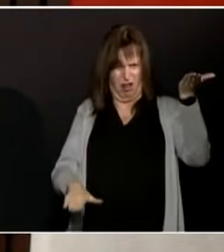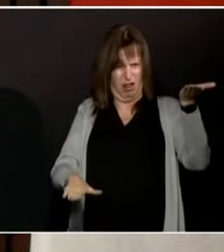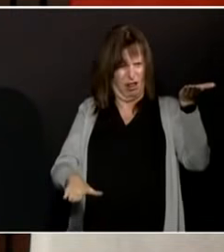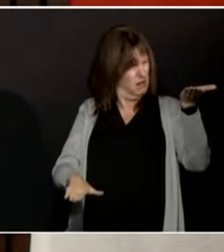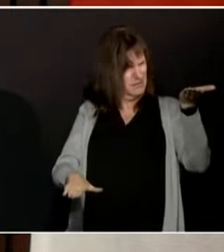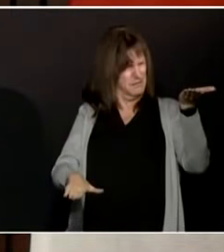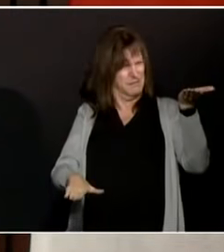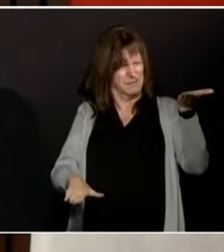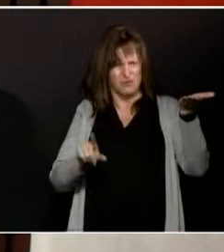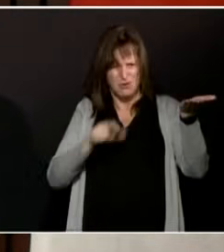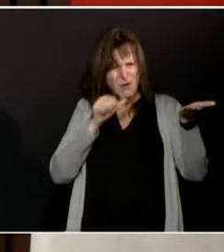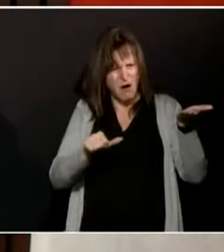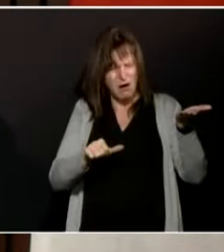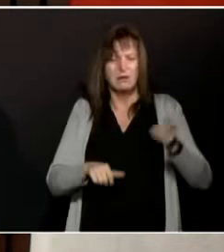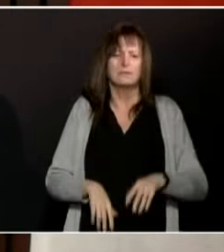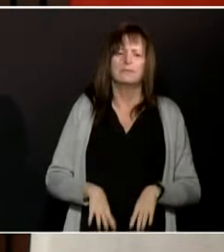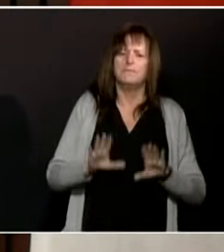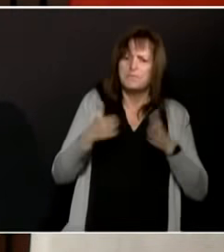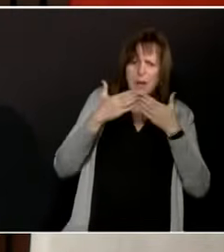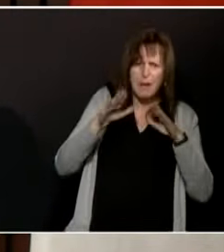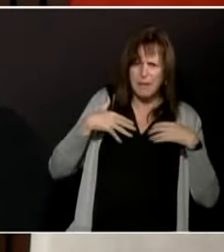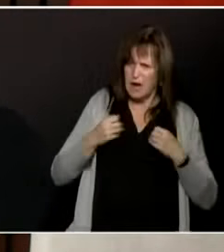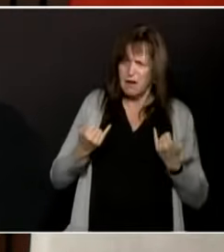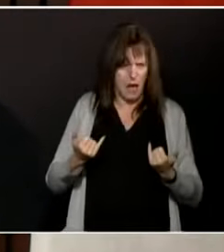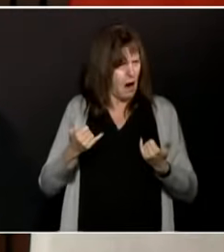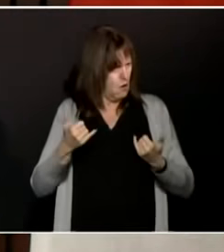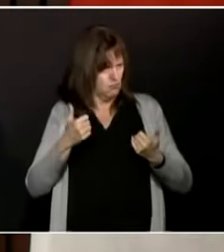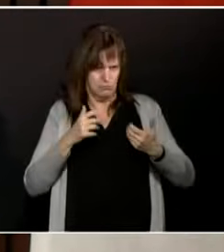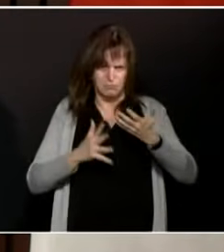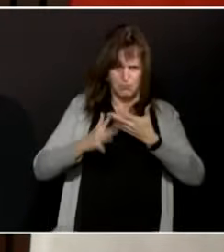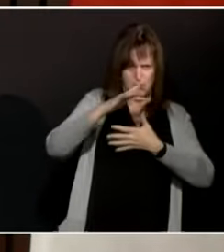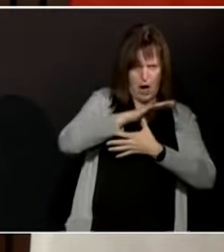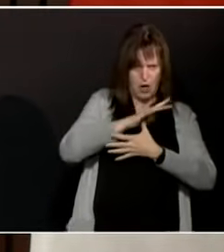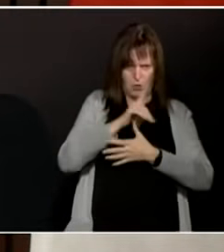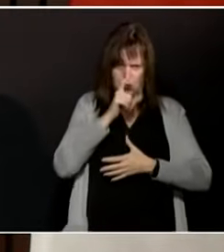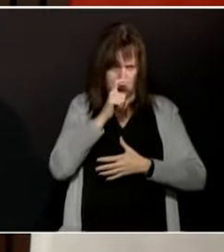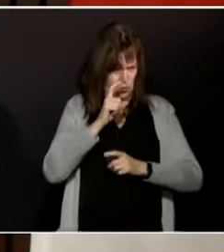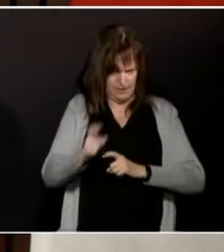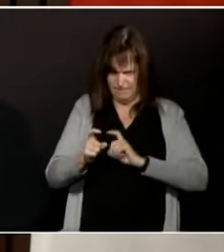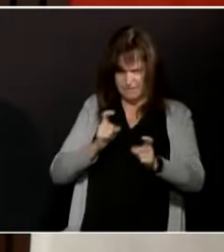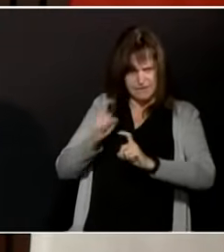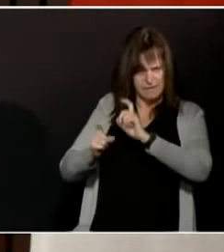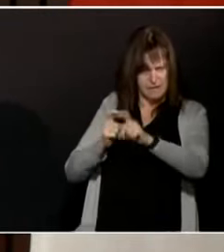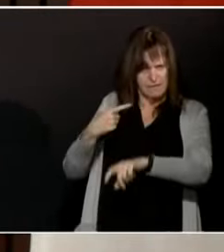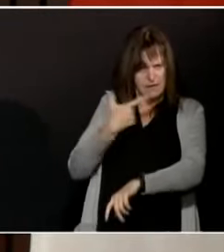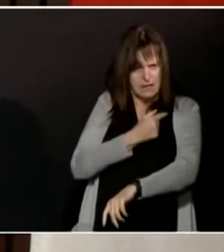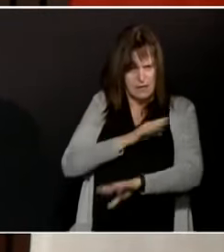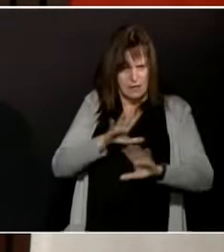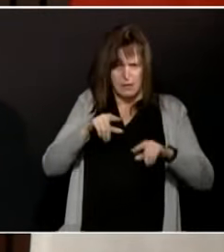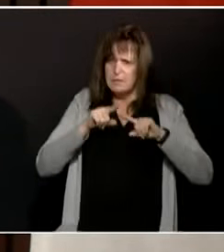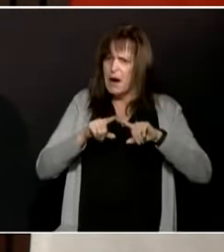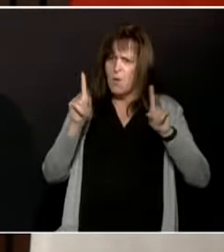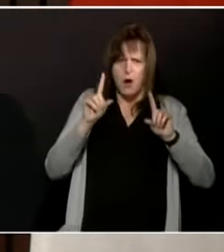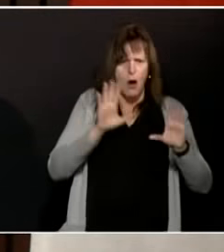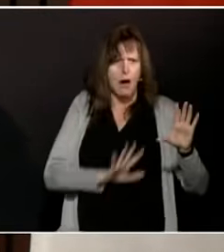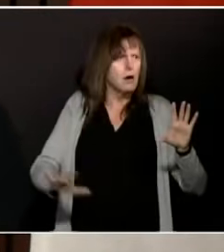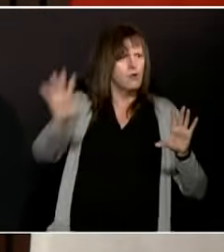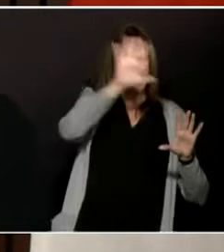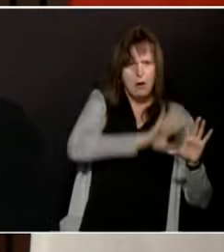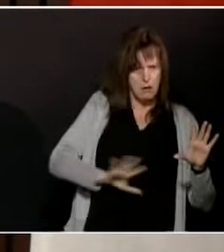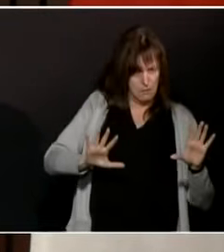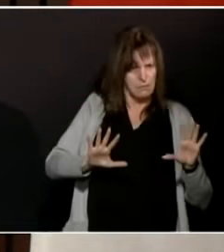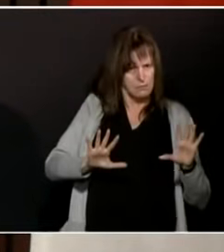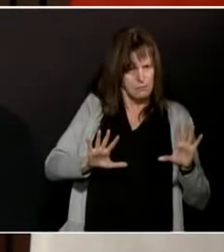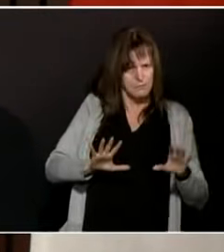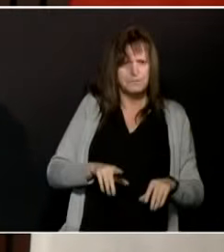prioritize communities to control the spread of the disease. This may be different in each public health unit, but please notice when it's your turn, and